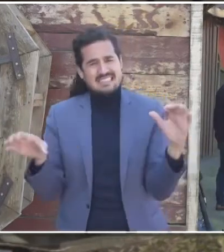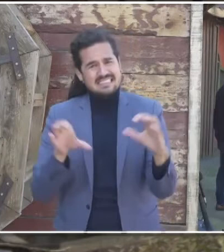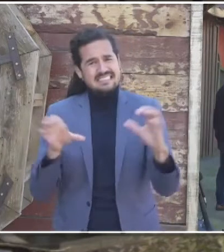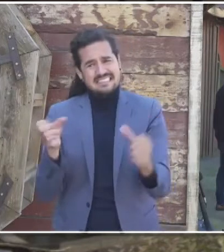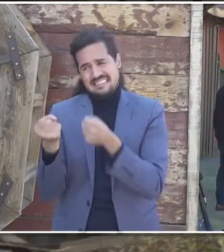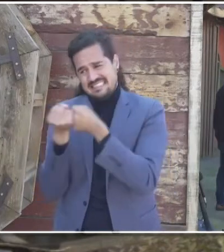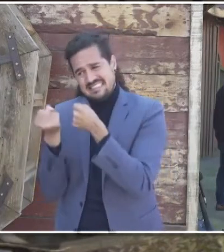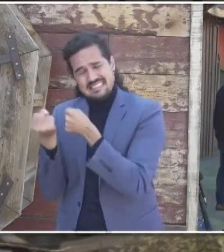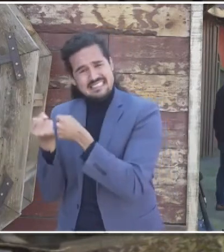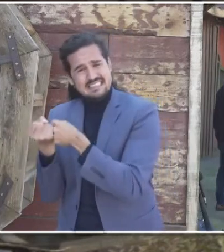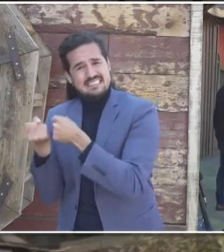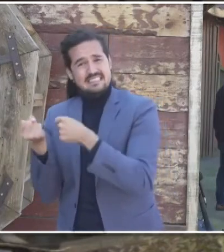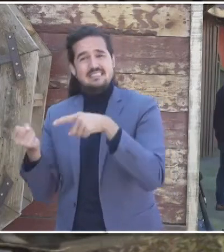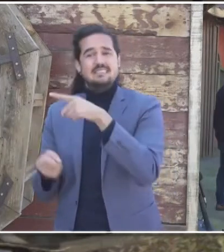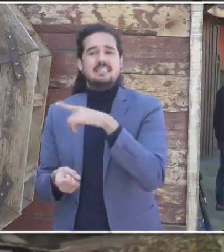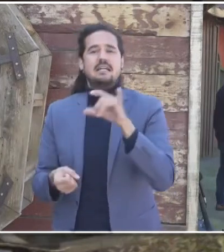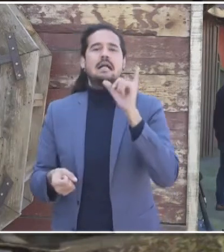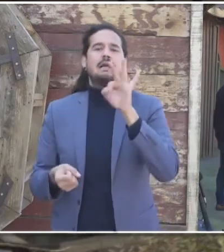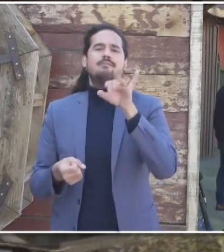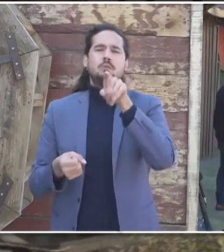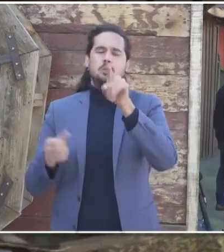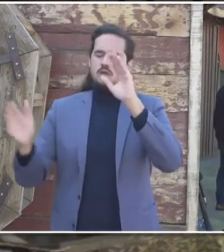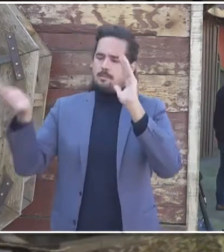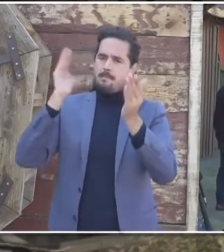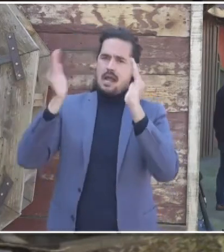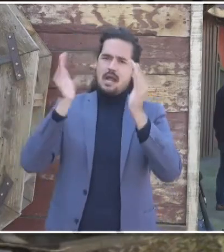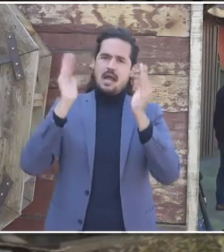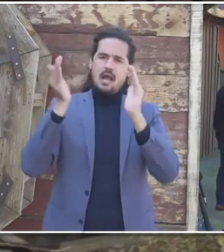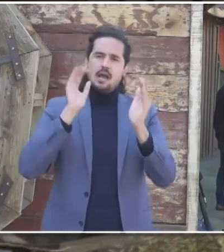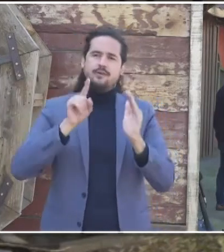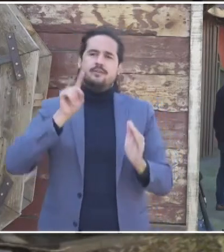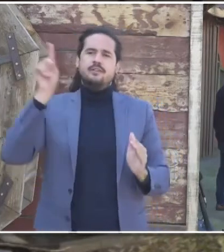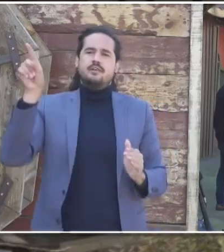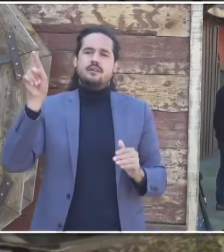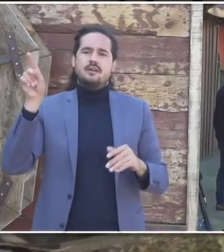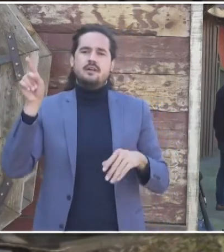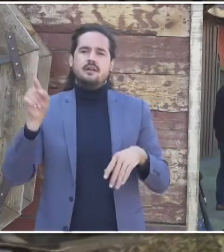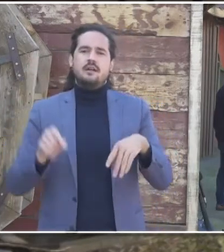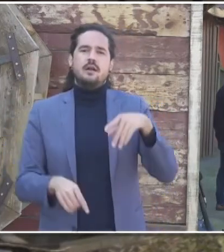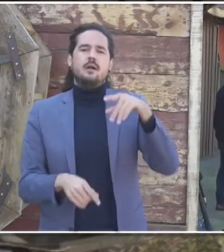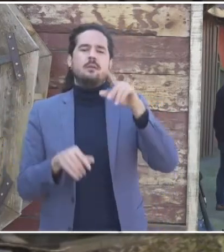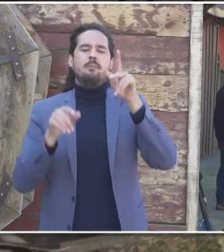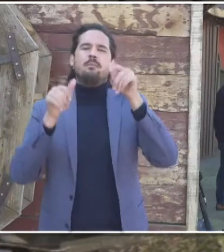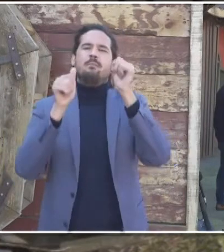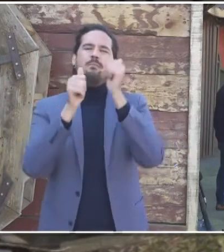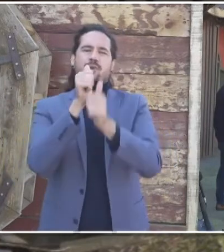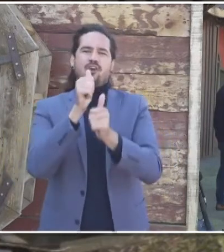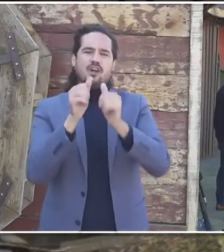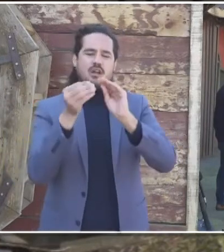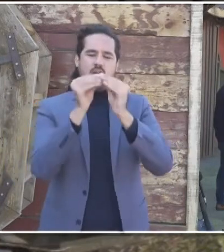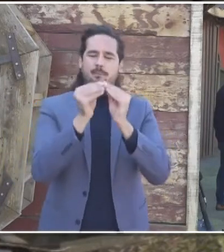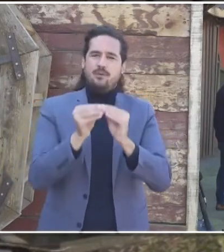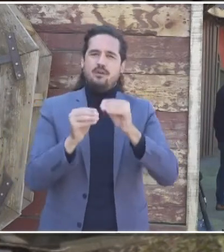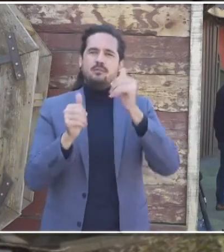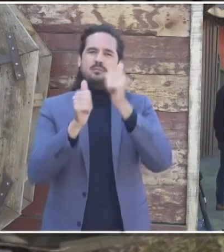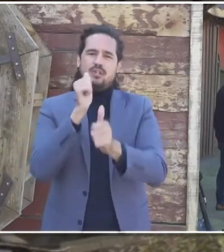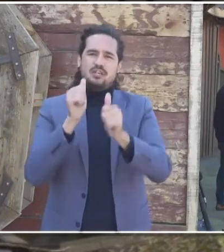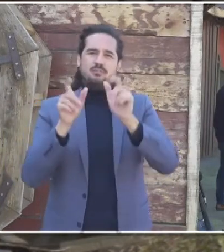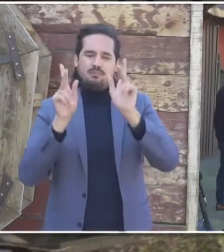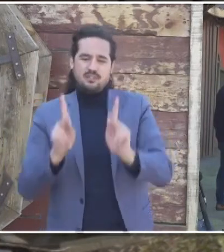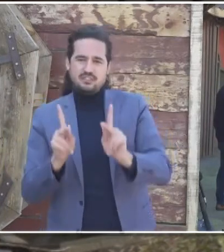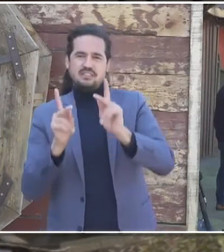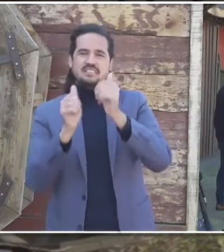states across this country. It's been challenging and it's been trying, particularly for small businesses like his. So